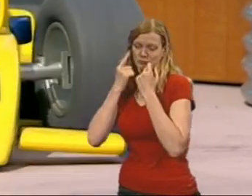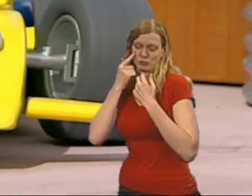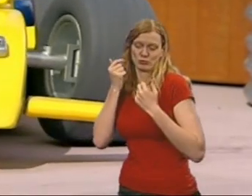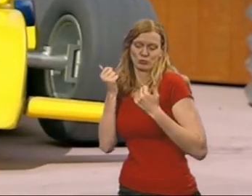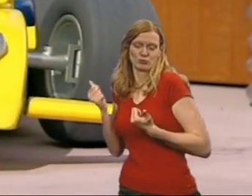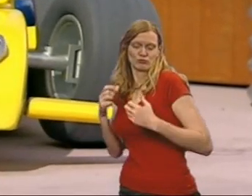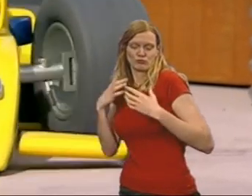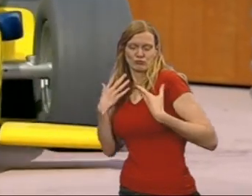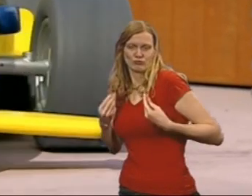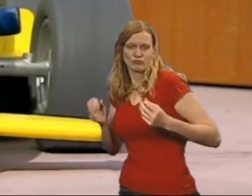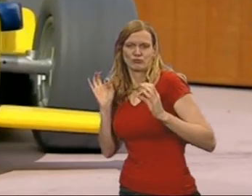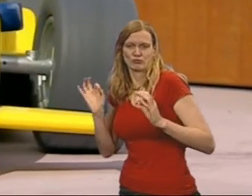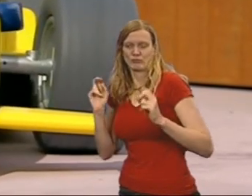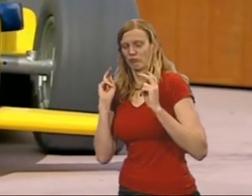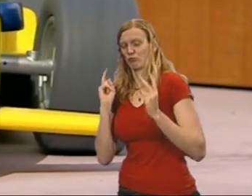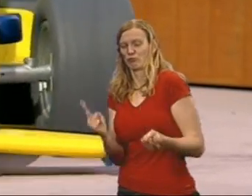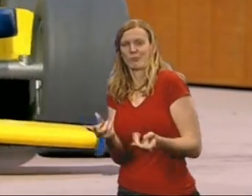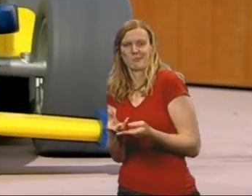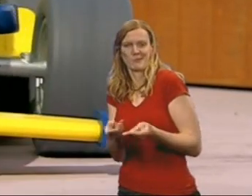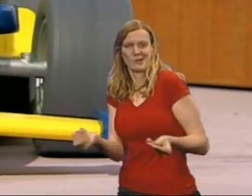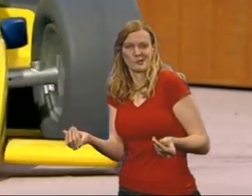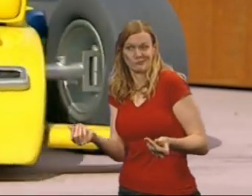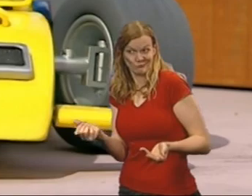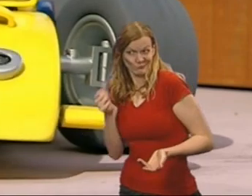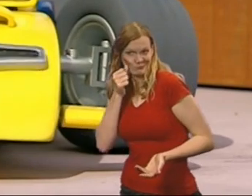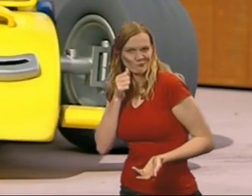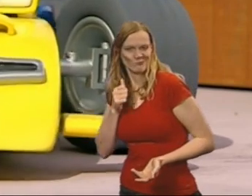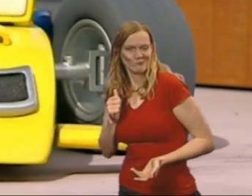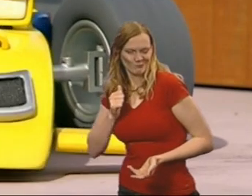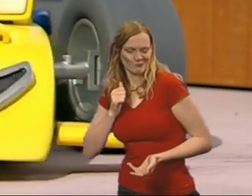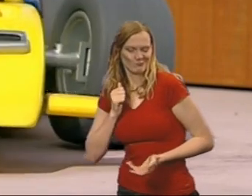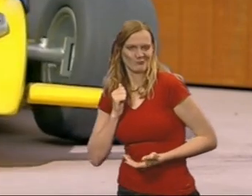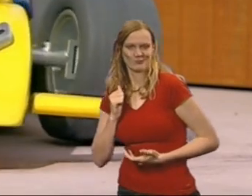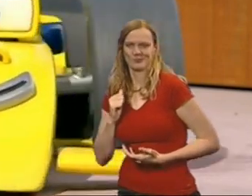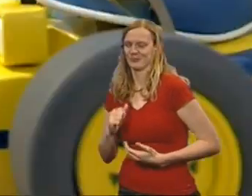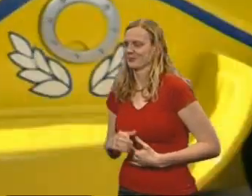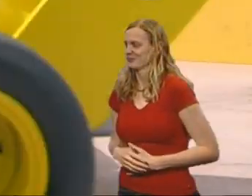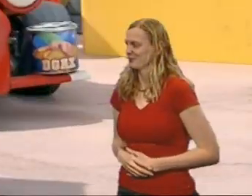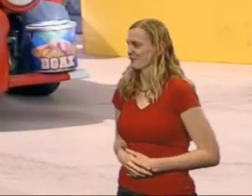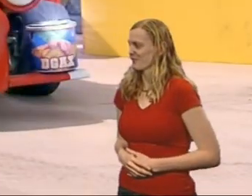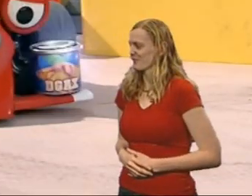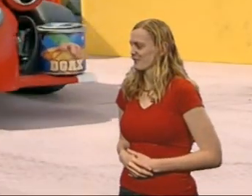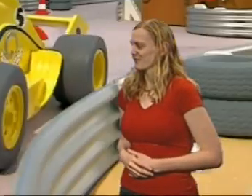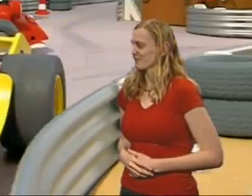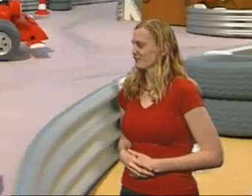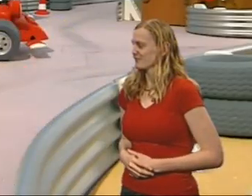this wax, you look really good at the beach. Know what I'm